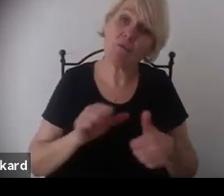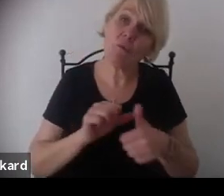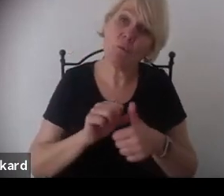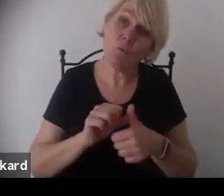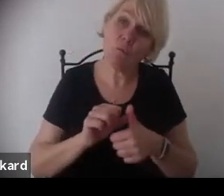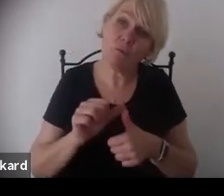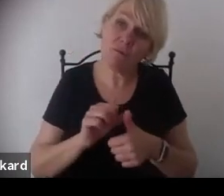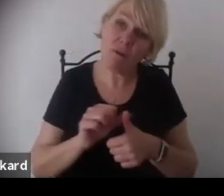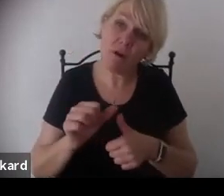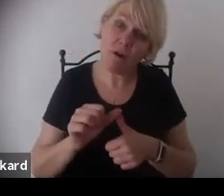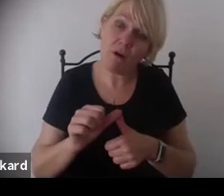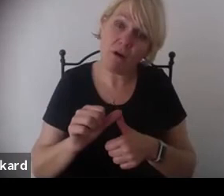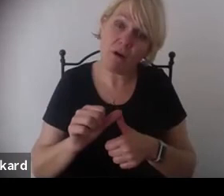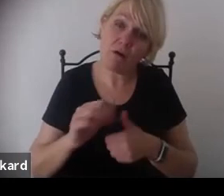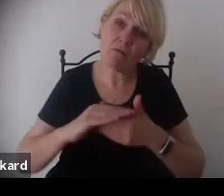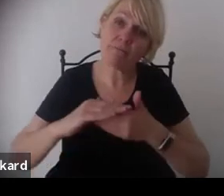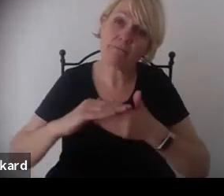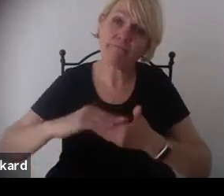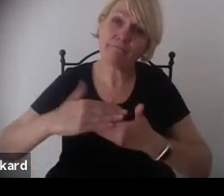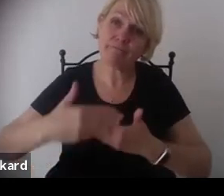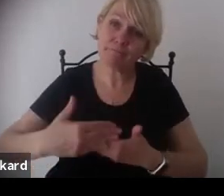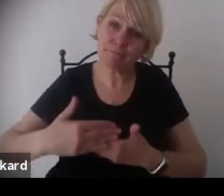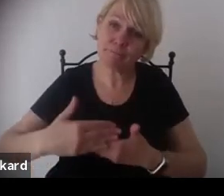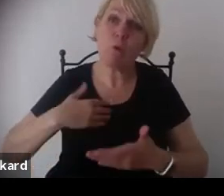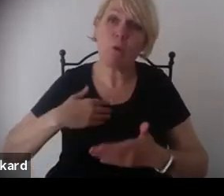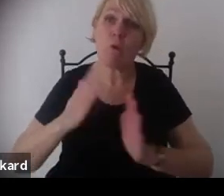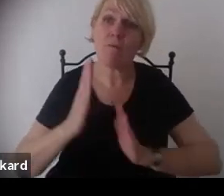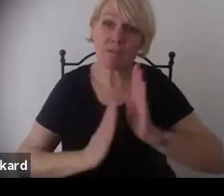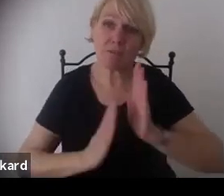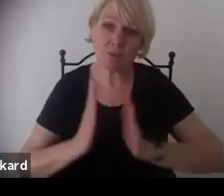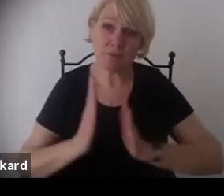this, or in face-to-face.